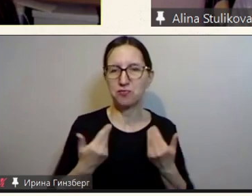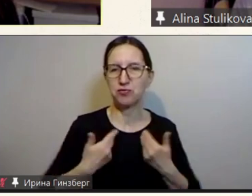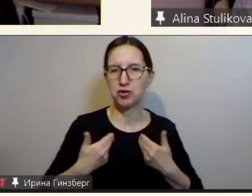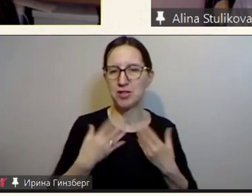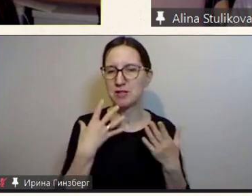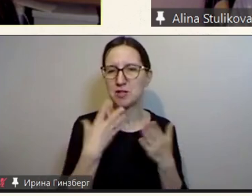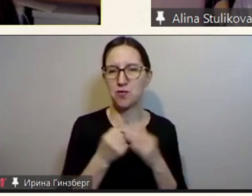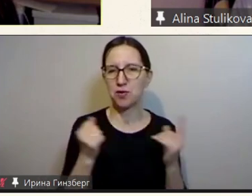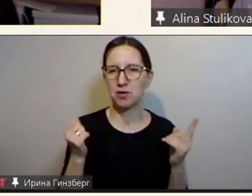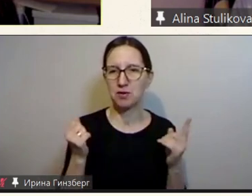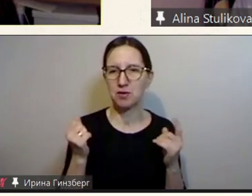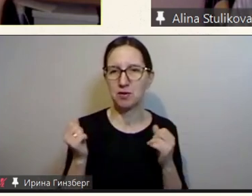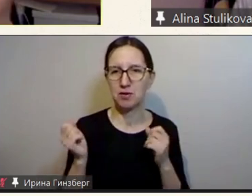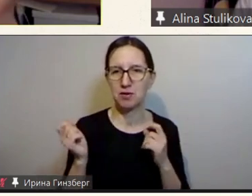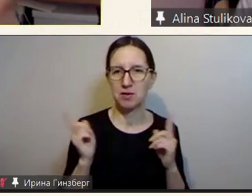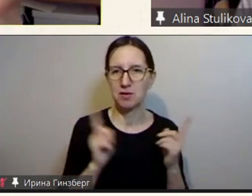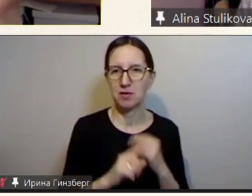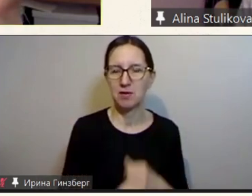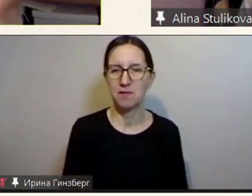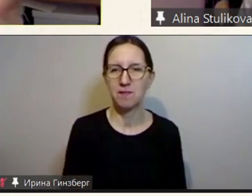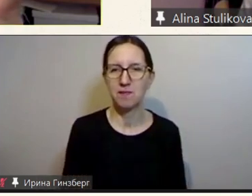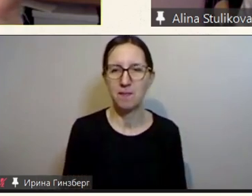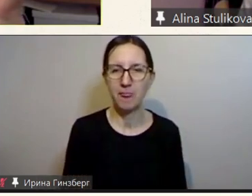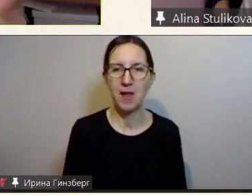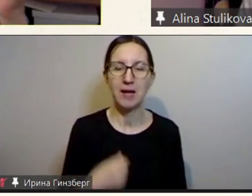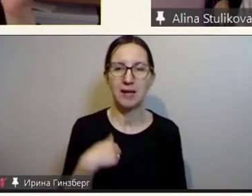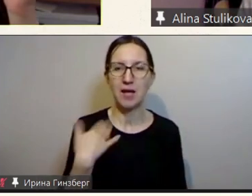but also, as I was saying earlier, the